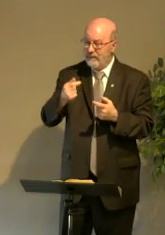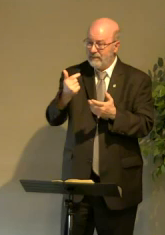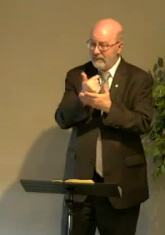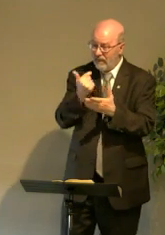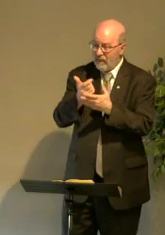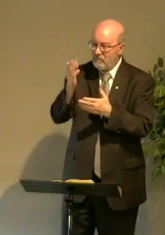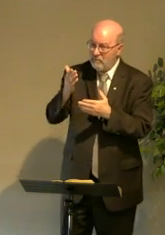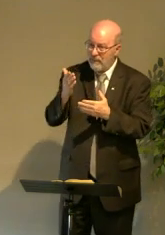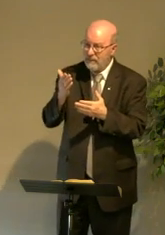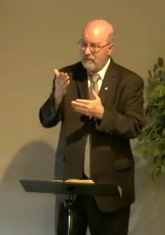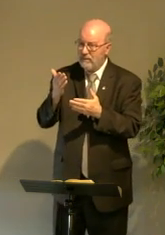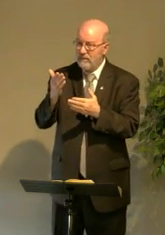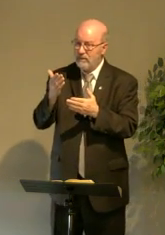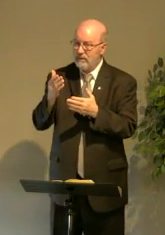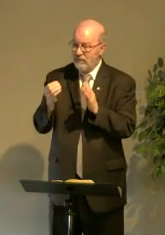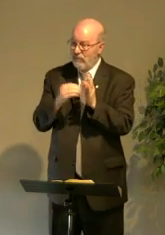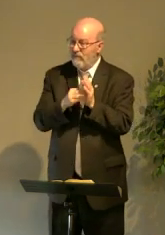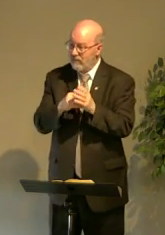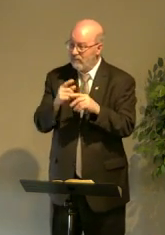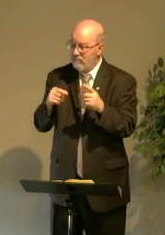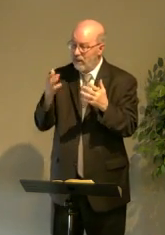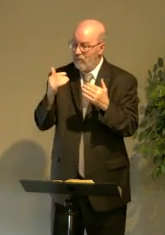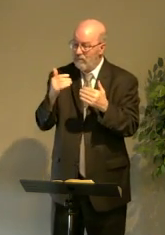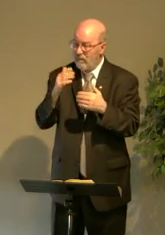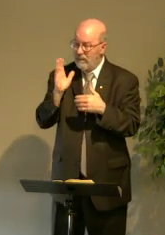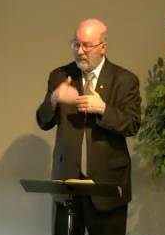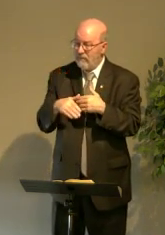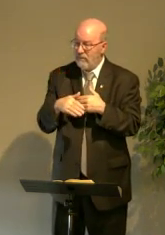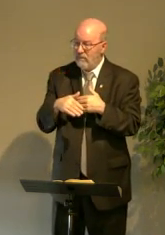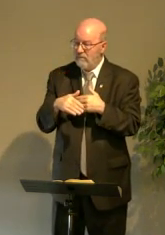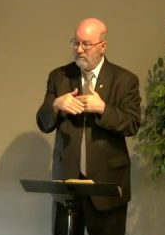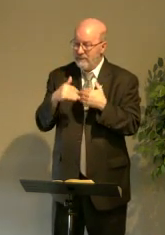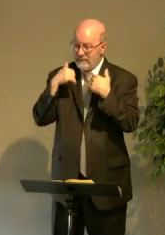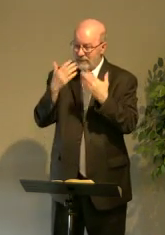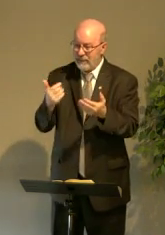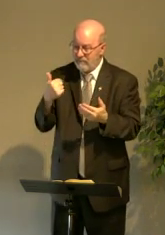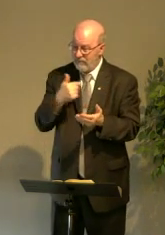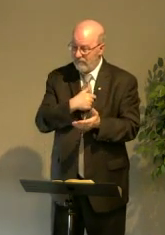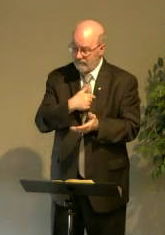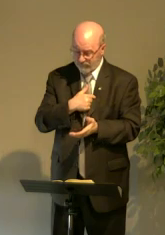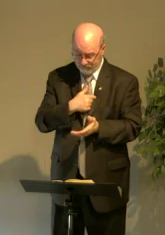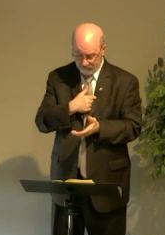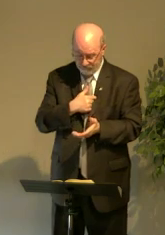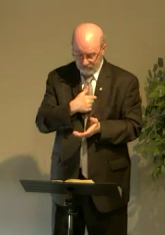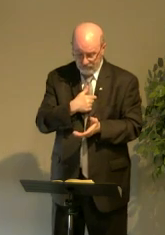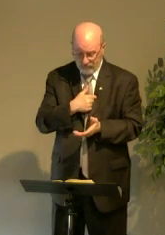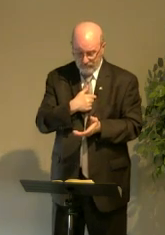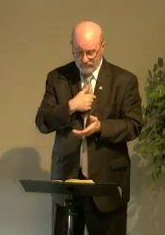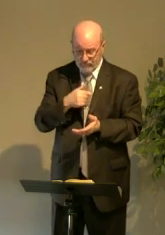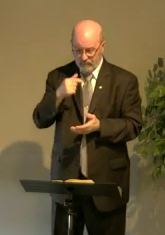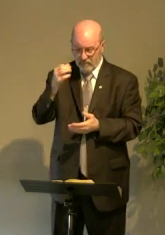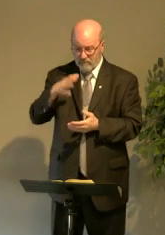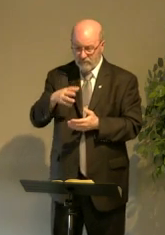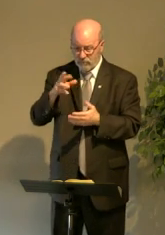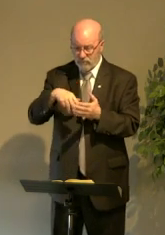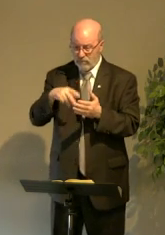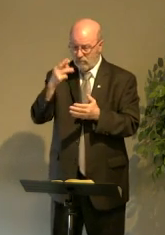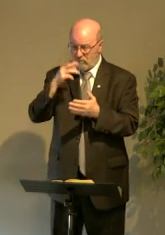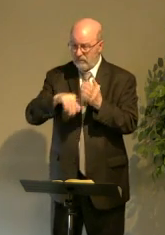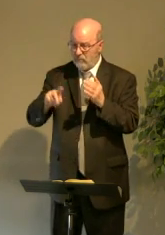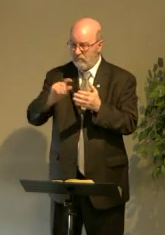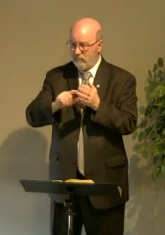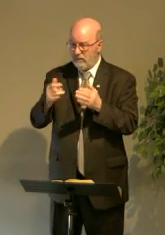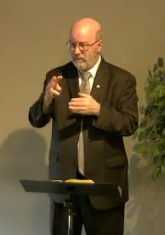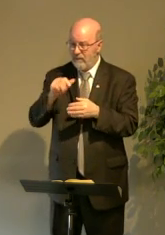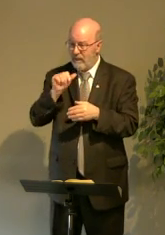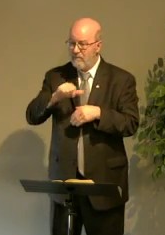gospel message is inherently offensive, but I hope that we'll never be ashamed of it. Pastor read in Romans chapter 1, verse 16 this morning,